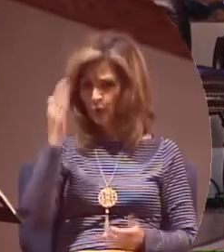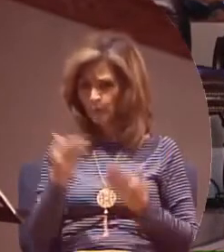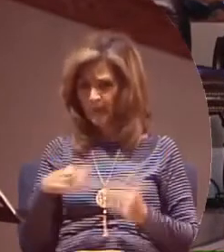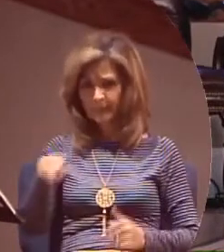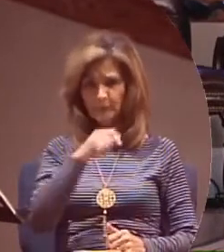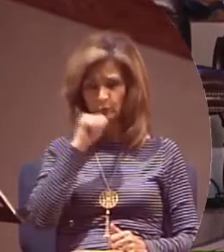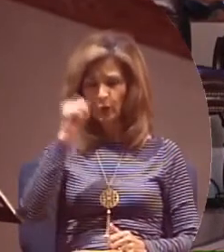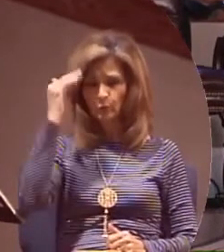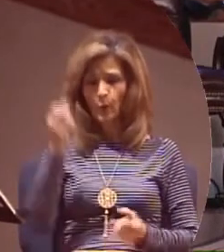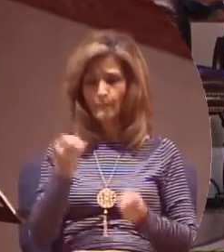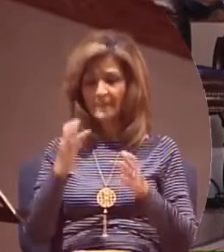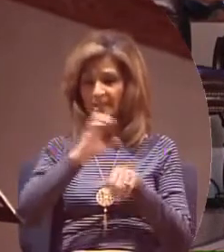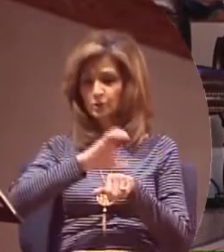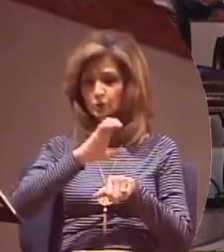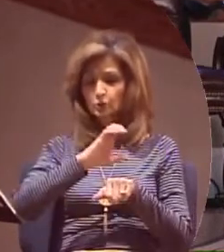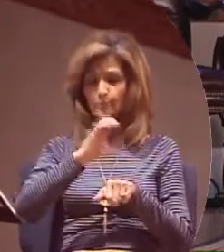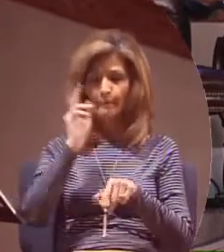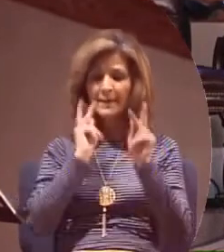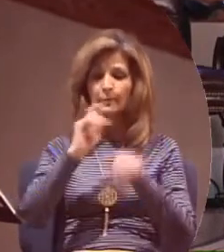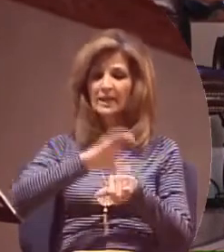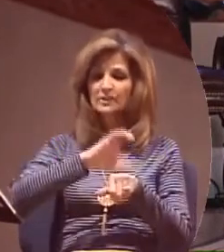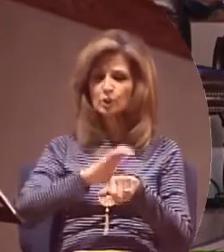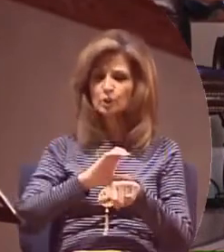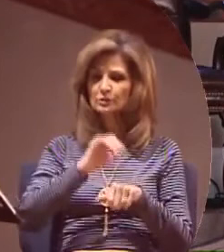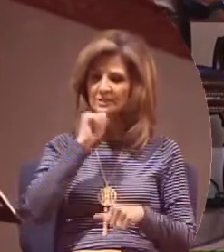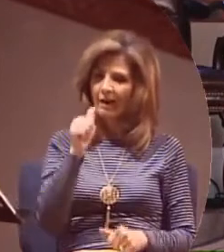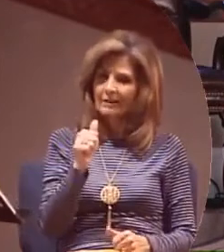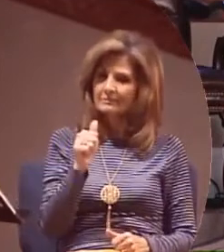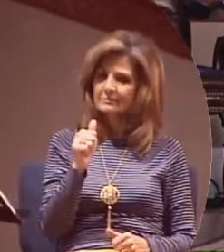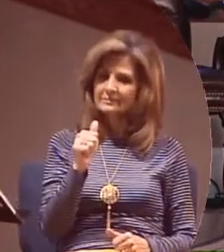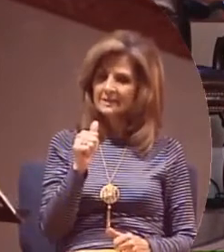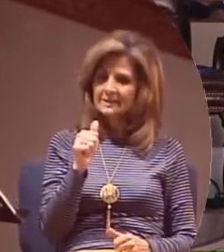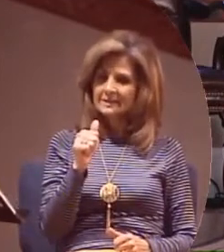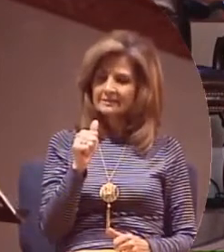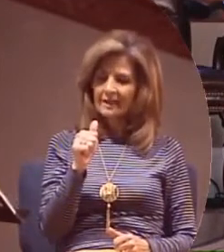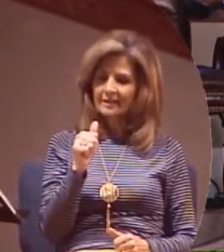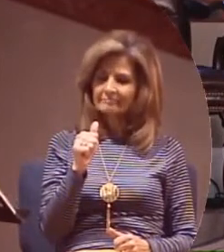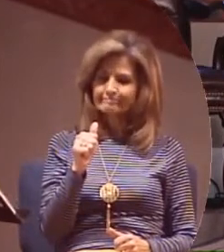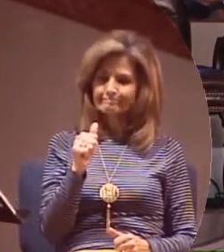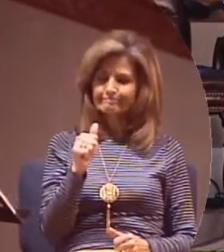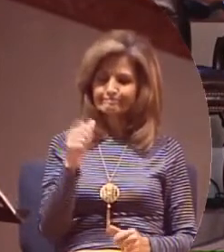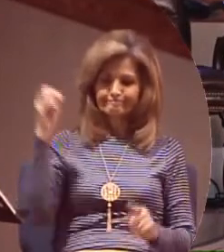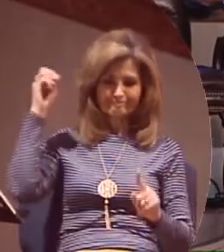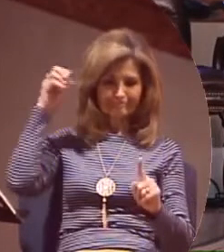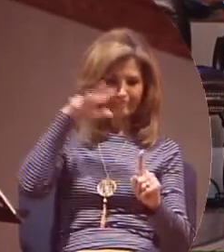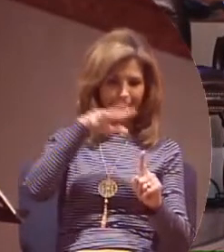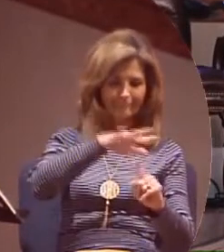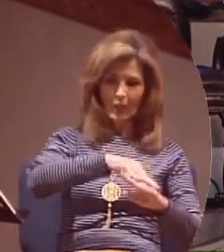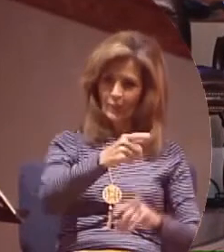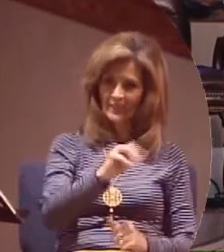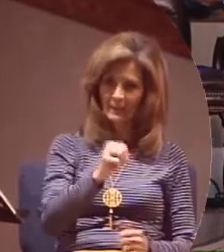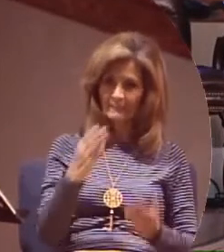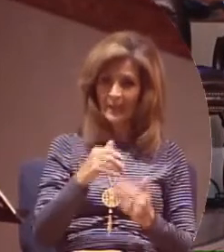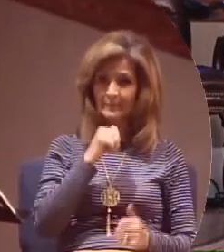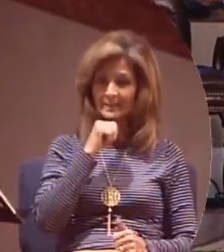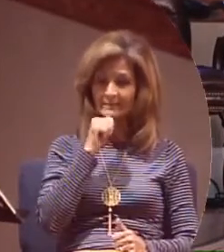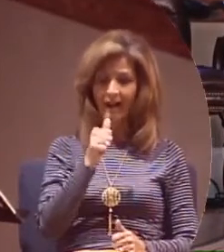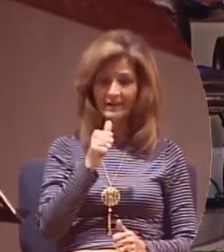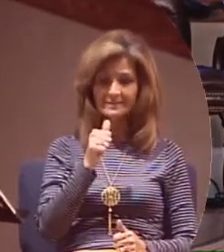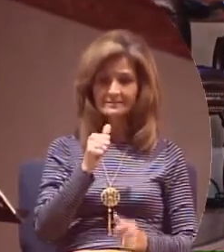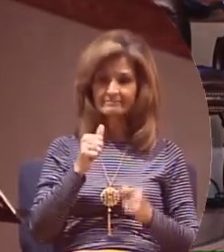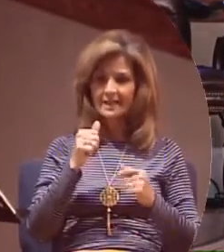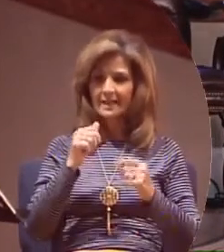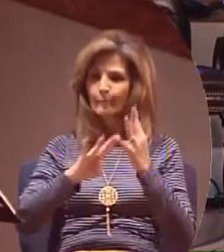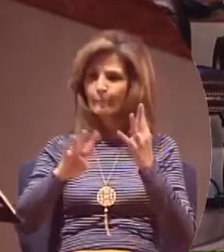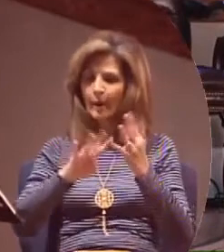know. There's a lot of people in church who never stand out in the forefront. Spotlight never shines on them. Maybe never get a shout out from the pulpit. But